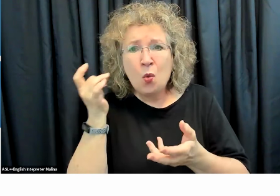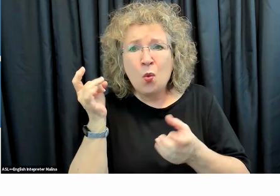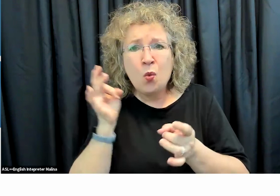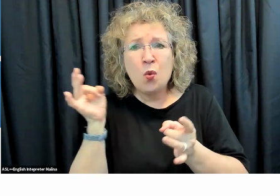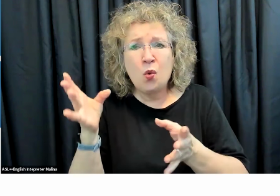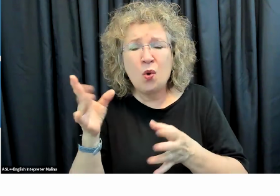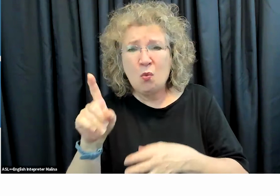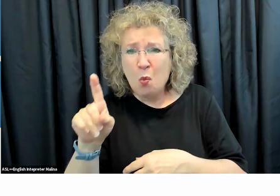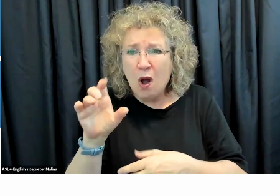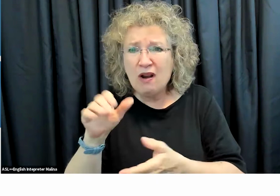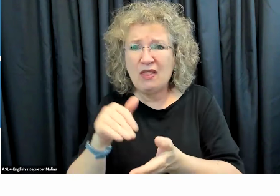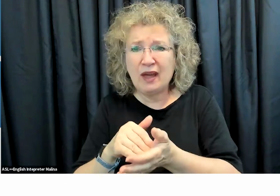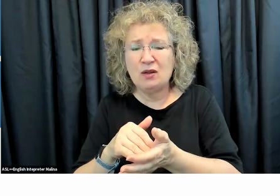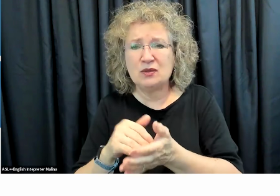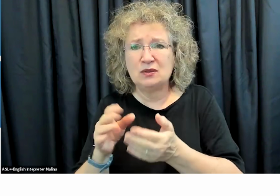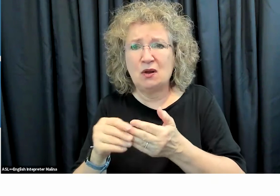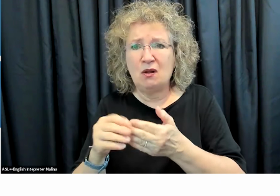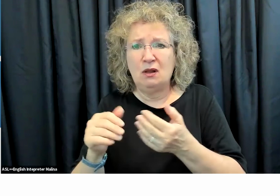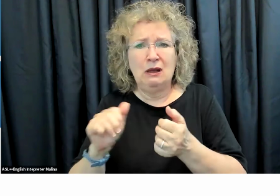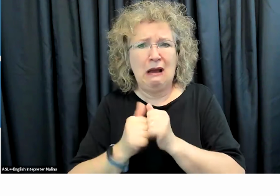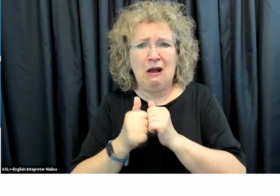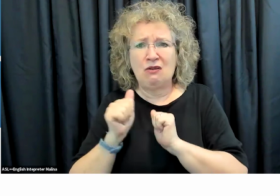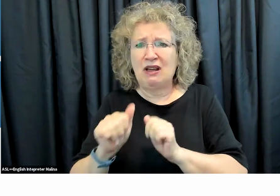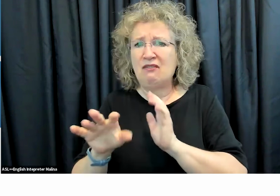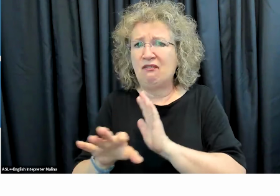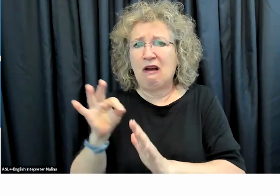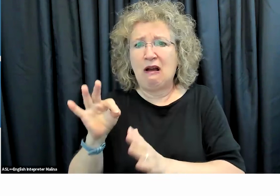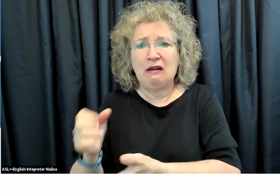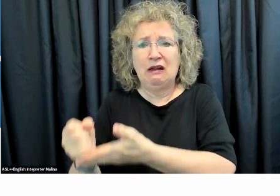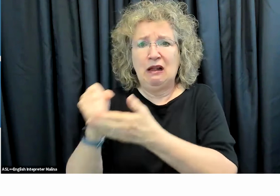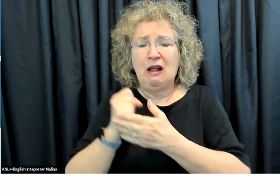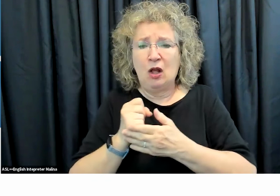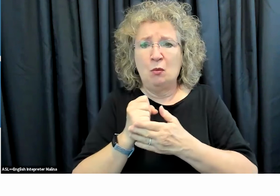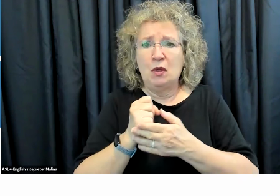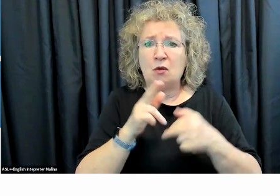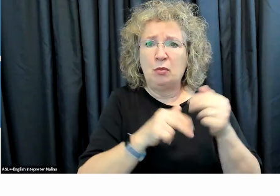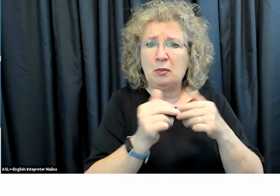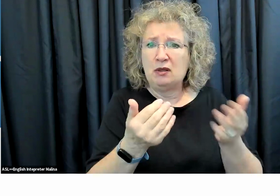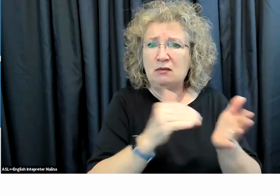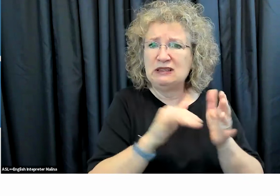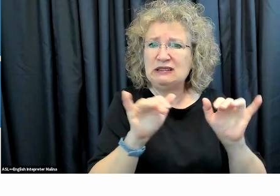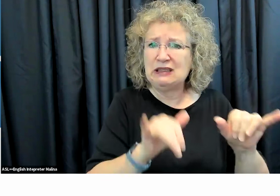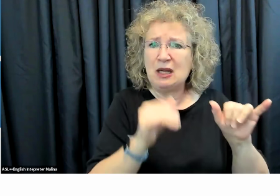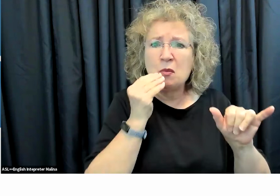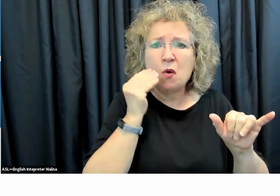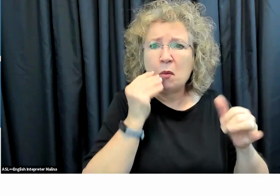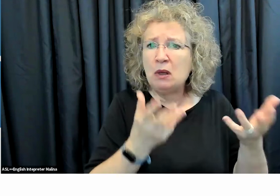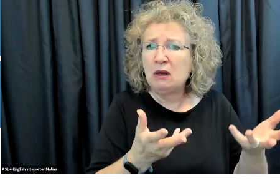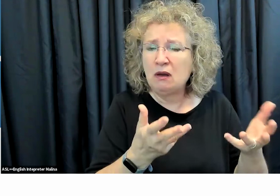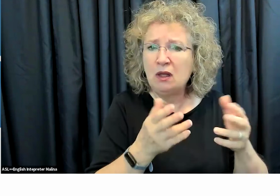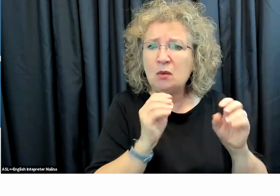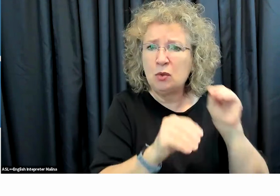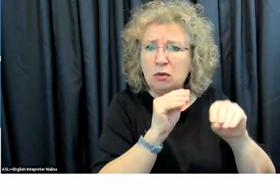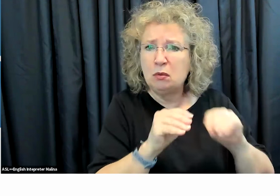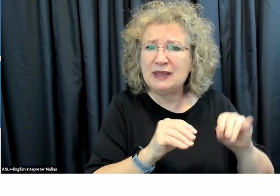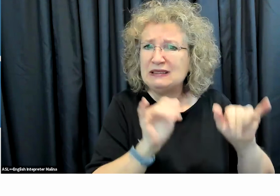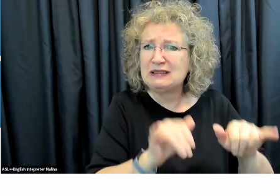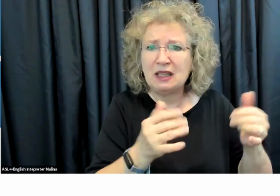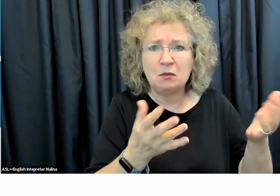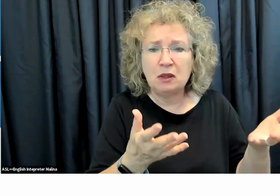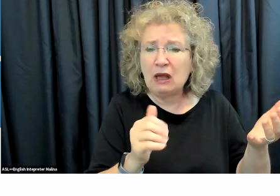we be able to come up with that money to make ourselves whole again? So if you have insurance,